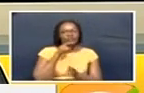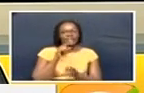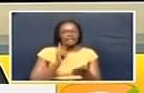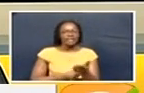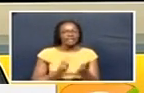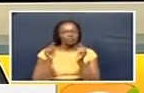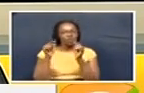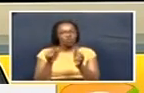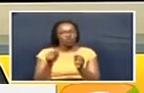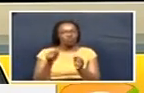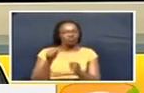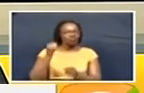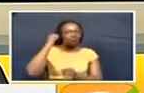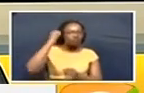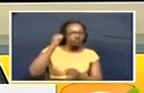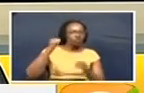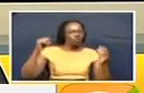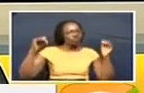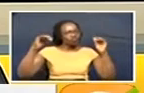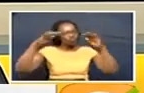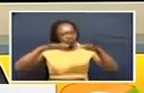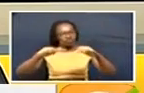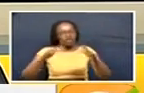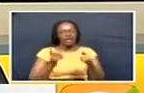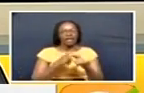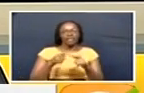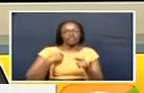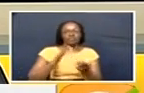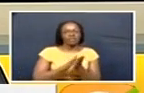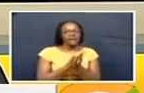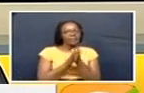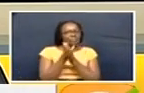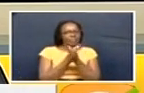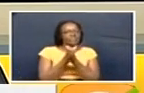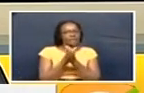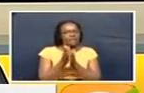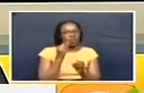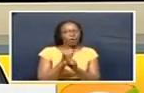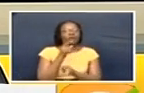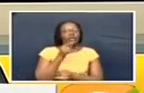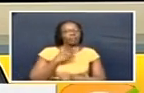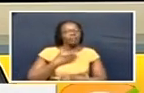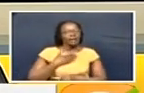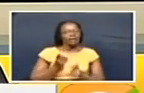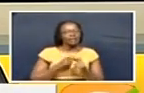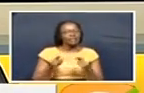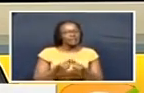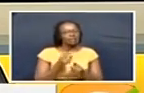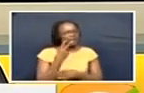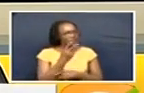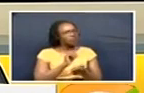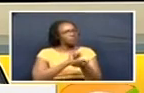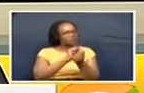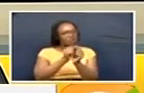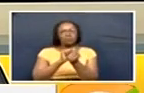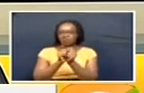do his political rallies. And I became very interested in what he was doing. I liked it, and I could also see the kind of change that he